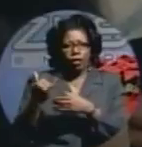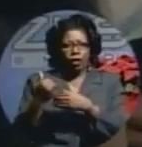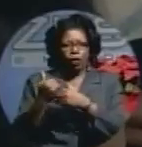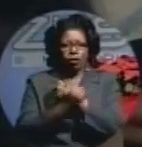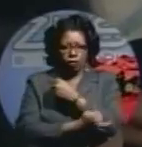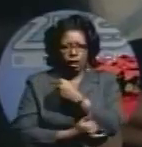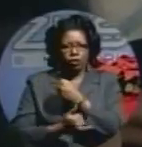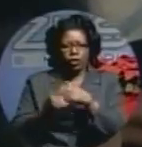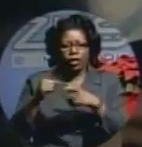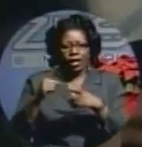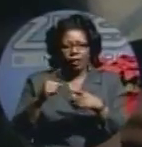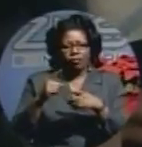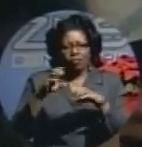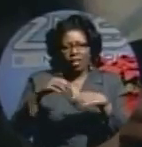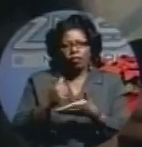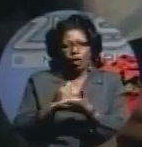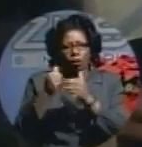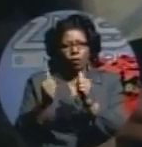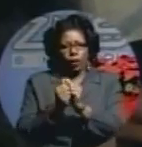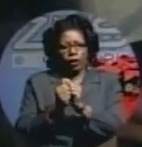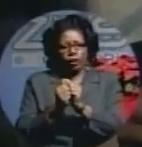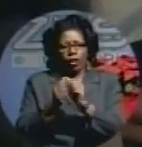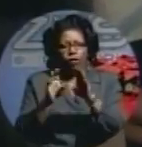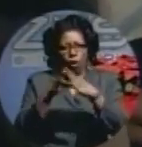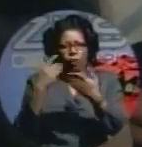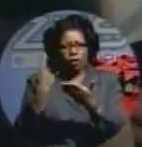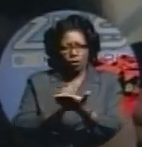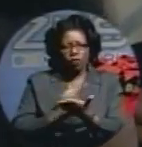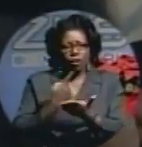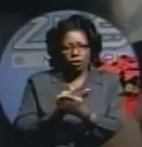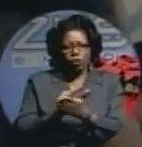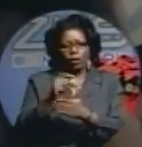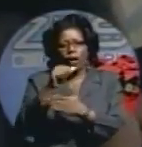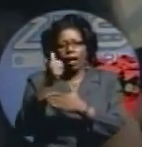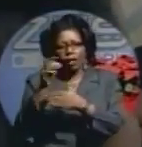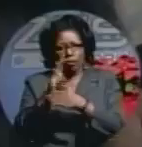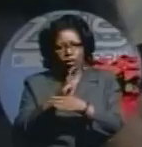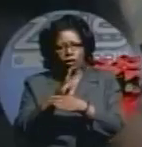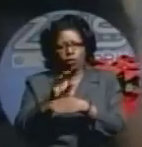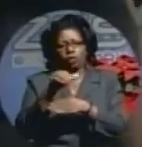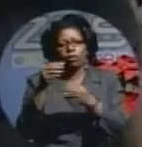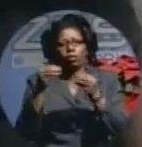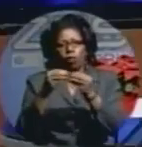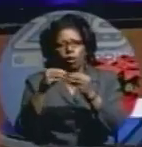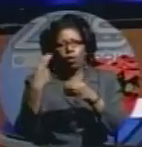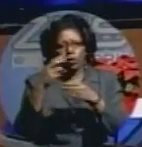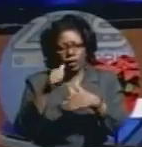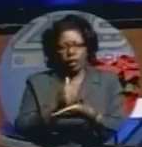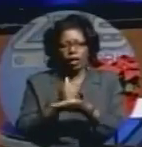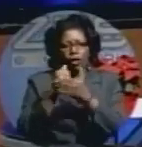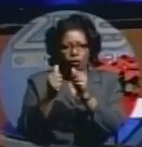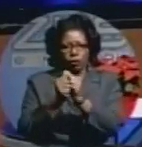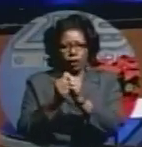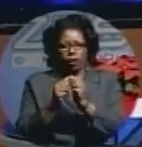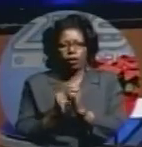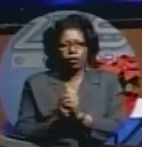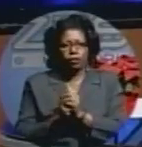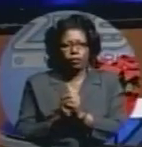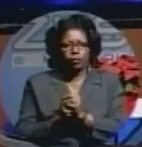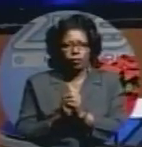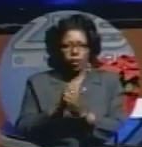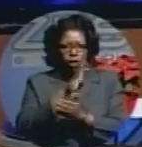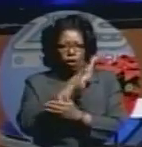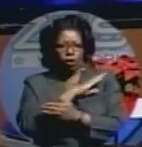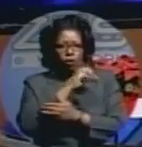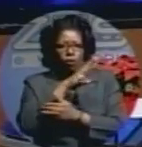And we remain open to having discussions, continued discussions with the other business people to see what else we can do. Now, Bo says